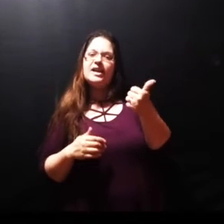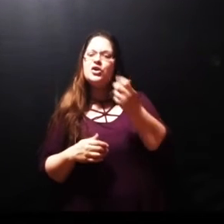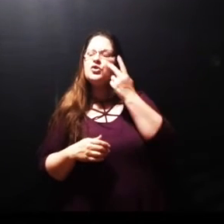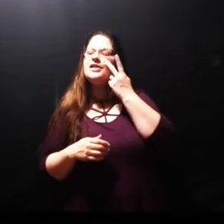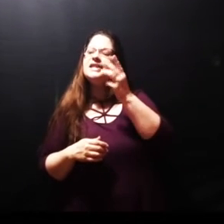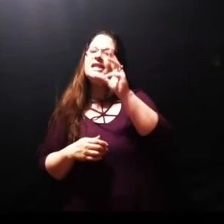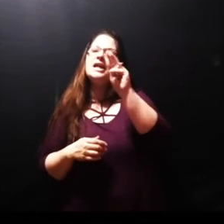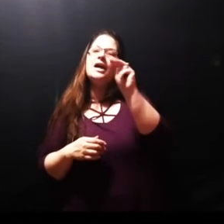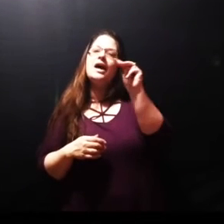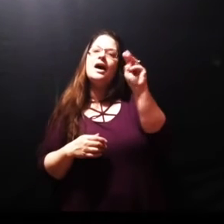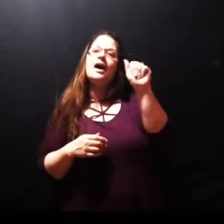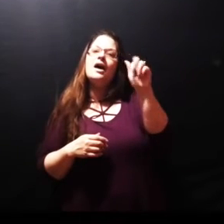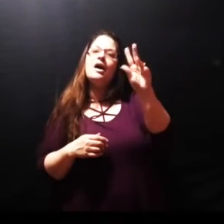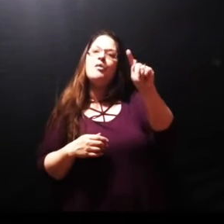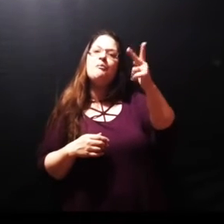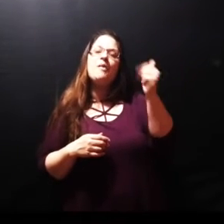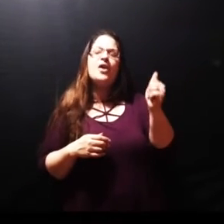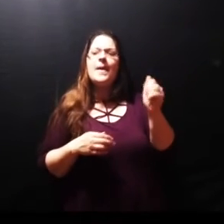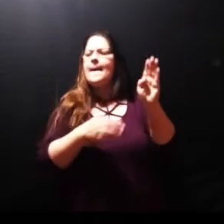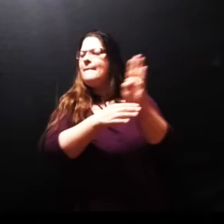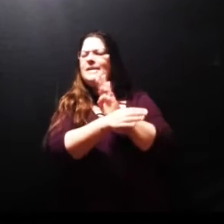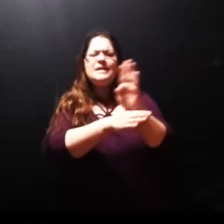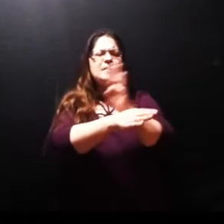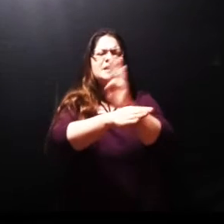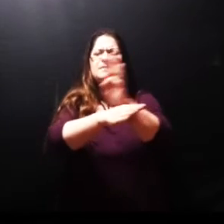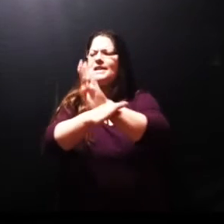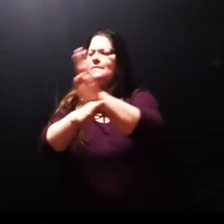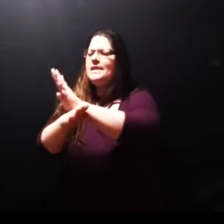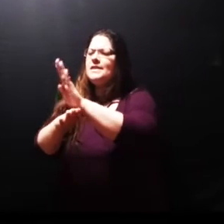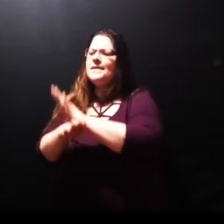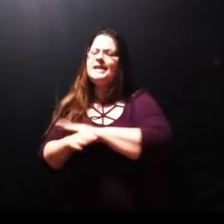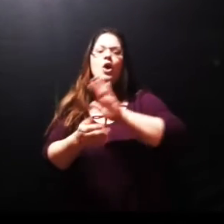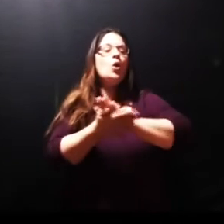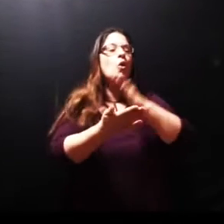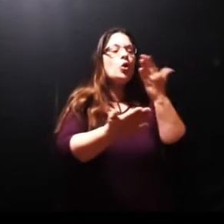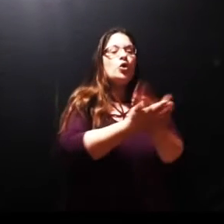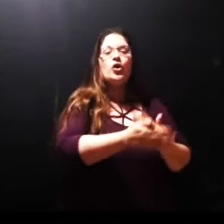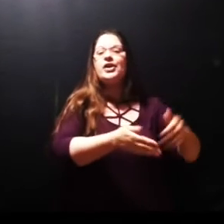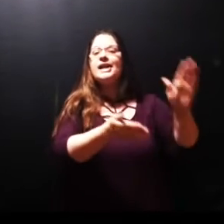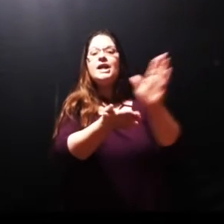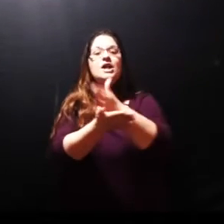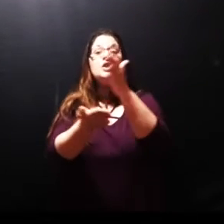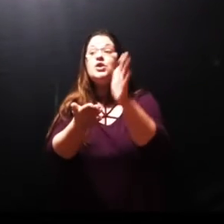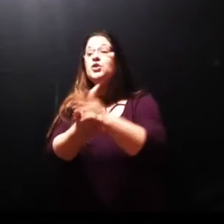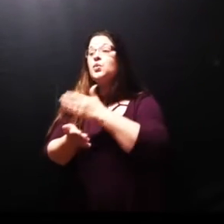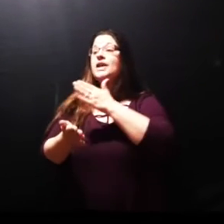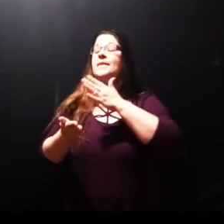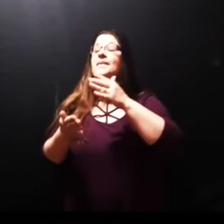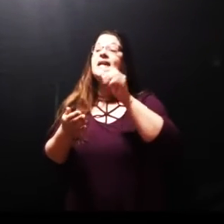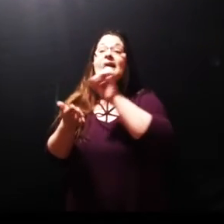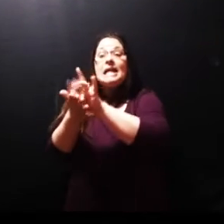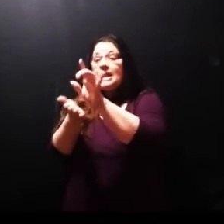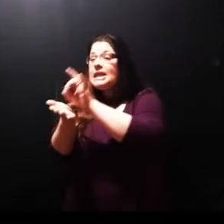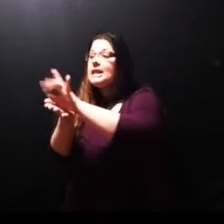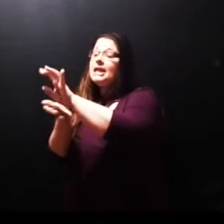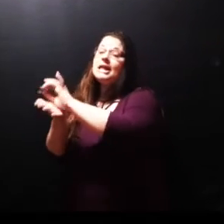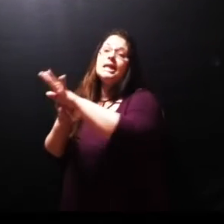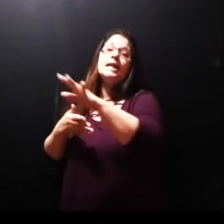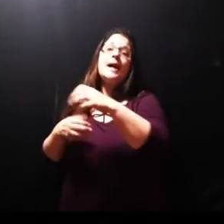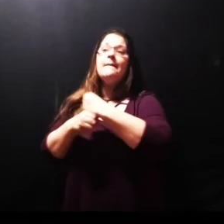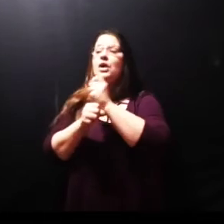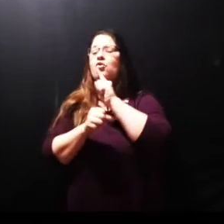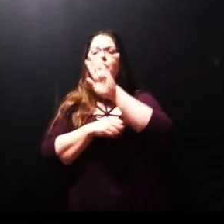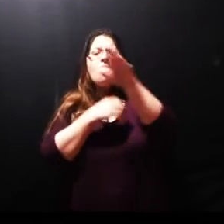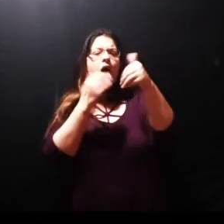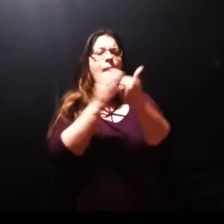all the time she is cooking and she is serving and she is sweeping up and she's fluffing the pillows on the couch to